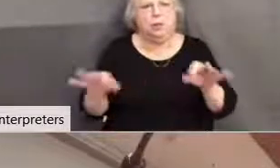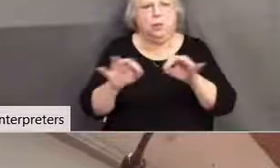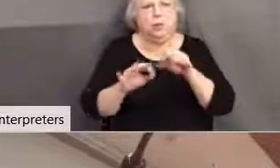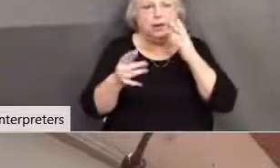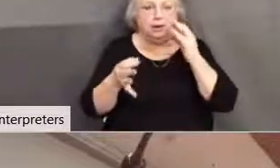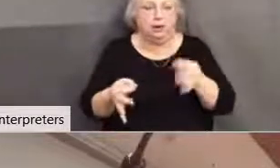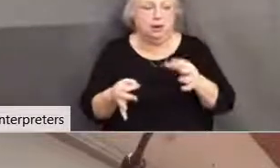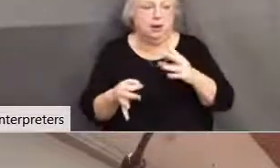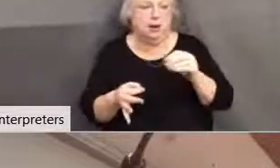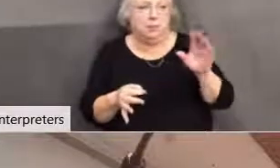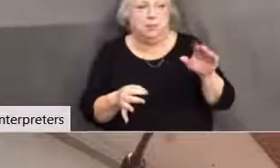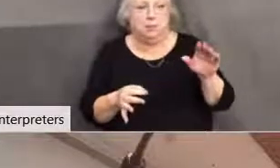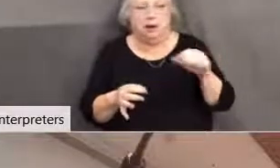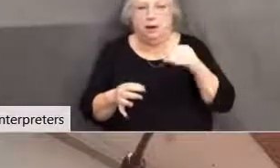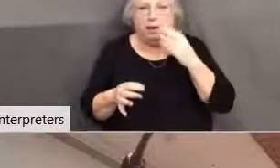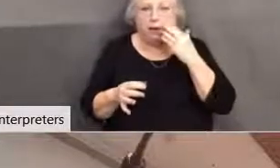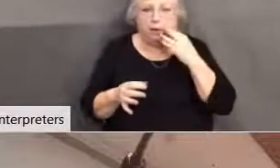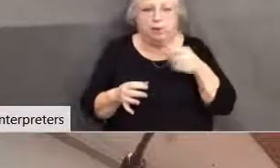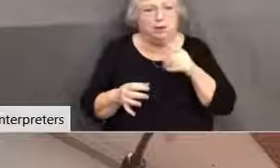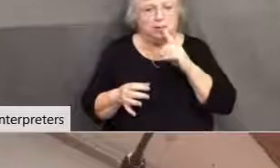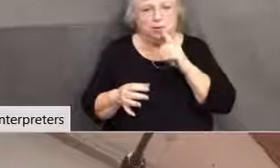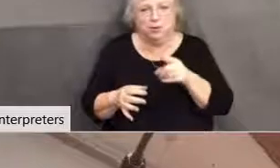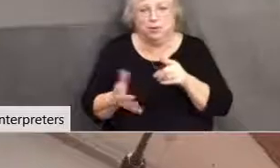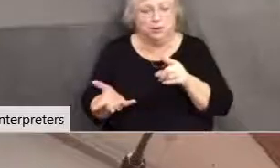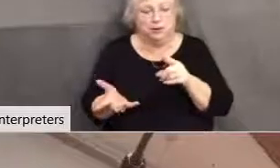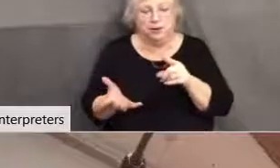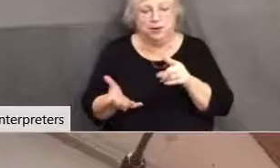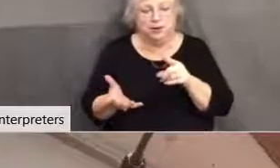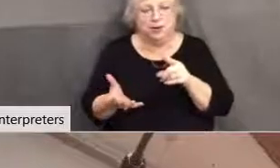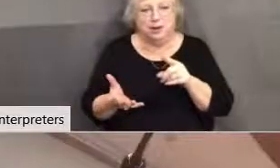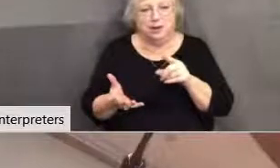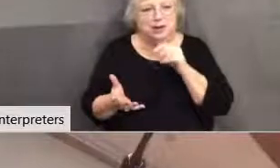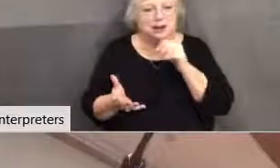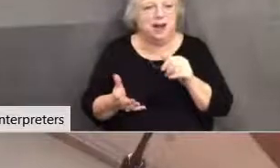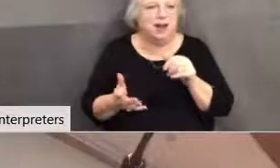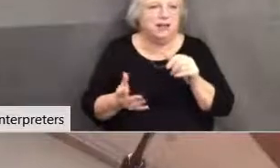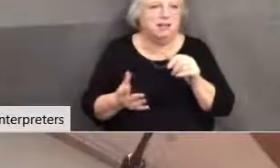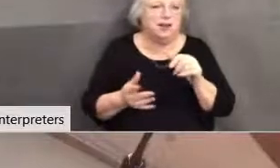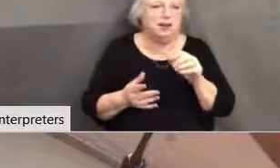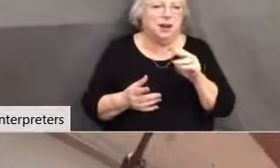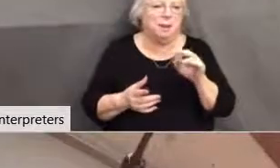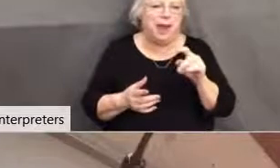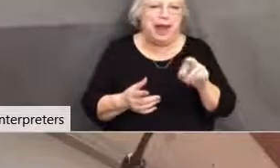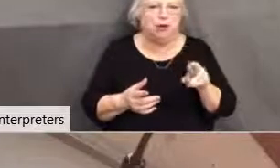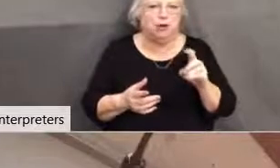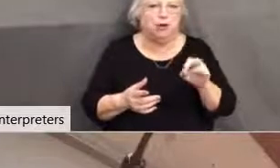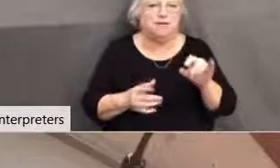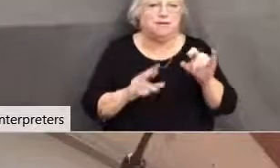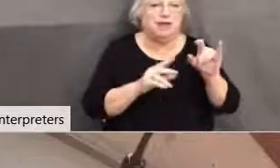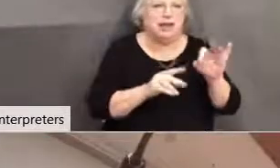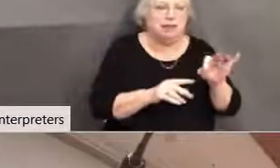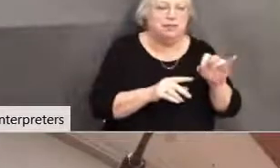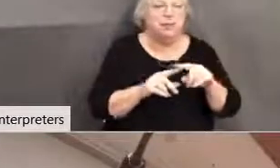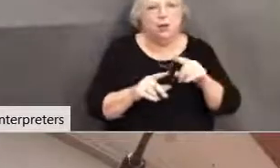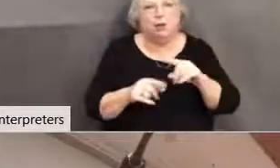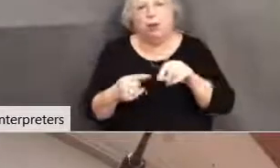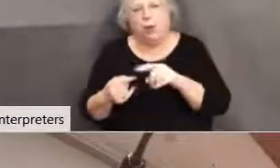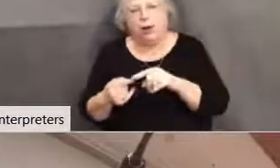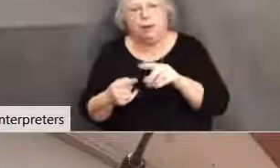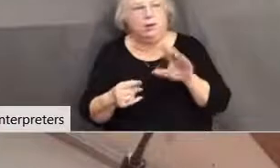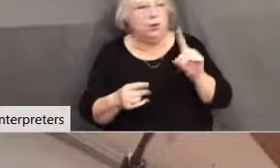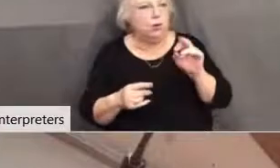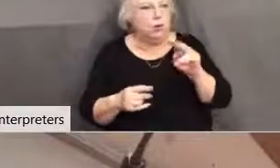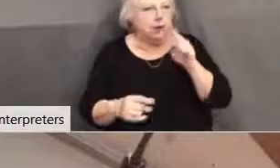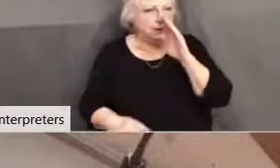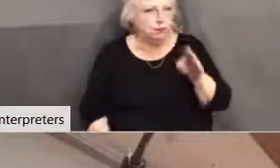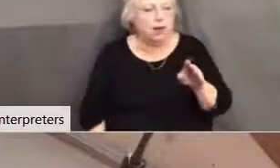of if, it's a matter of when. So Dean, just directly, I think I'm hearing that you